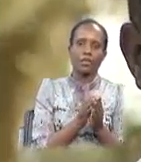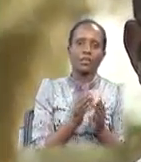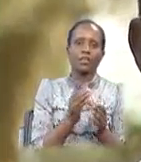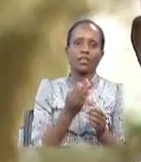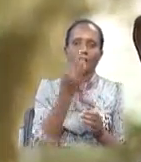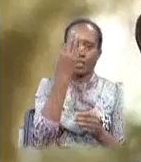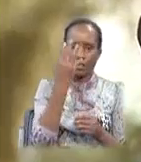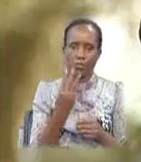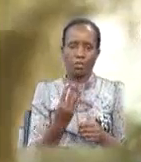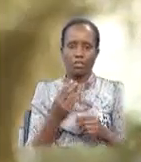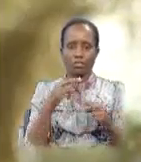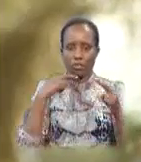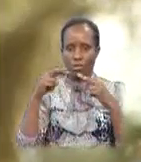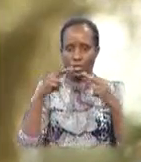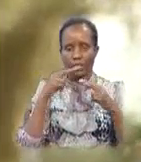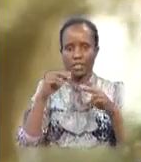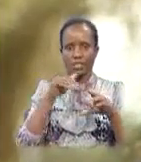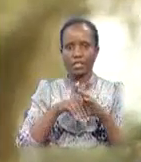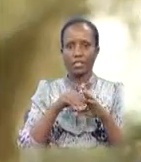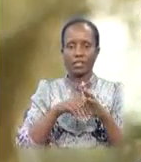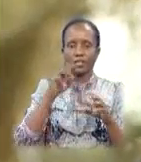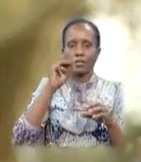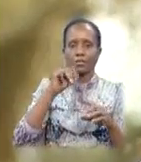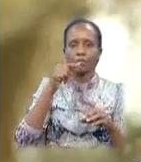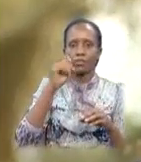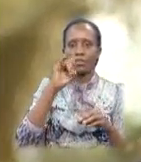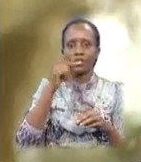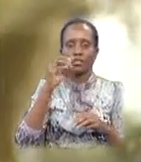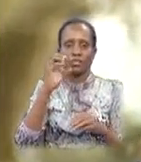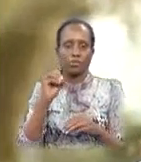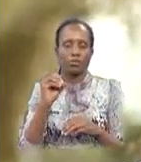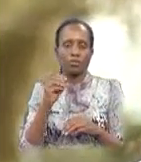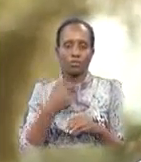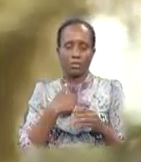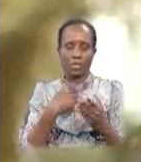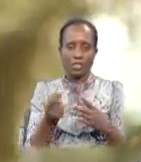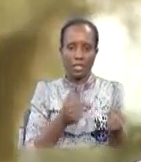3/4 ya hoteli zile ziko Mtitu mimi nauzia sukuma. And the others